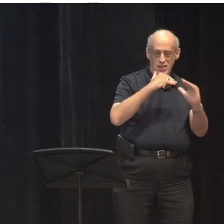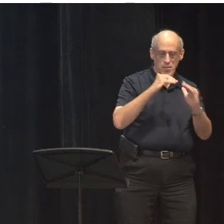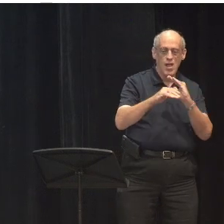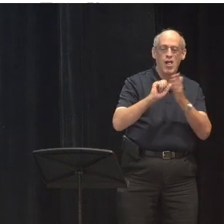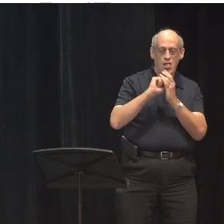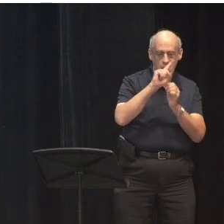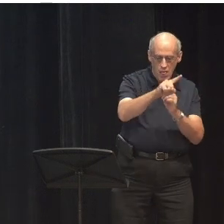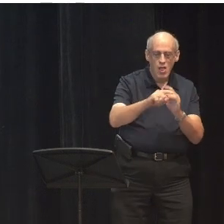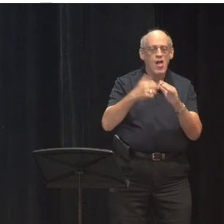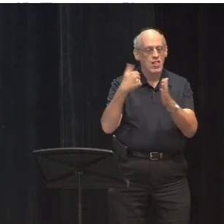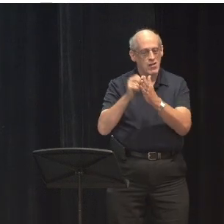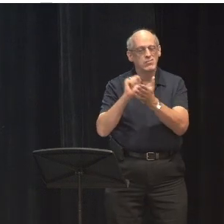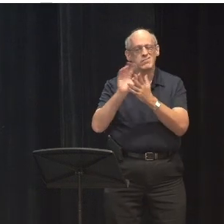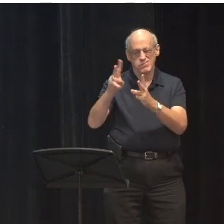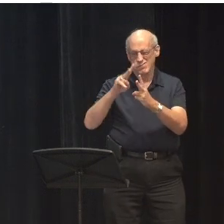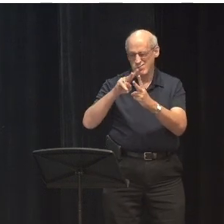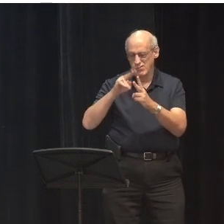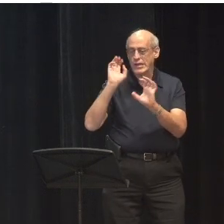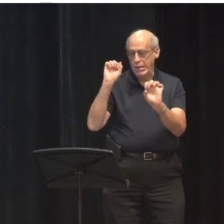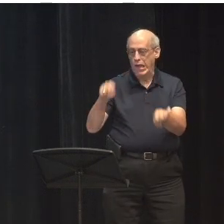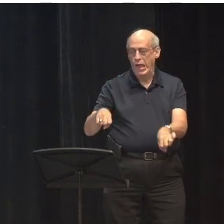and hopefully we will have this resolved.